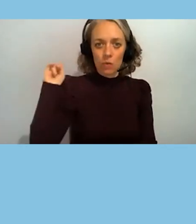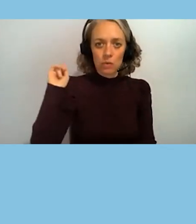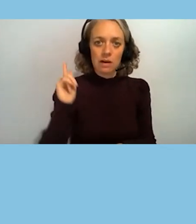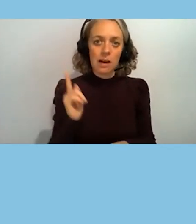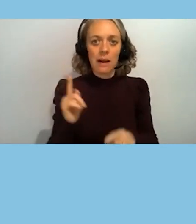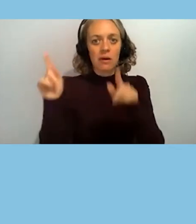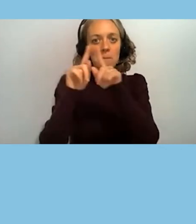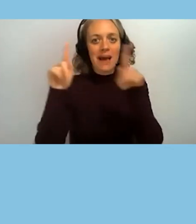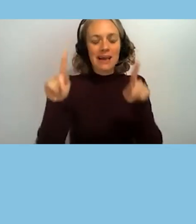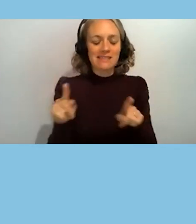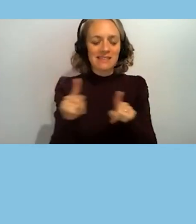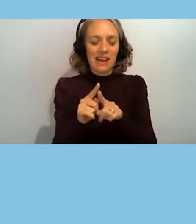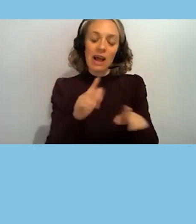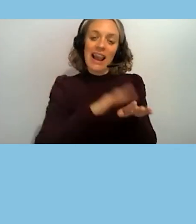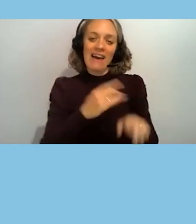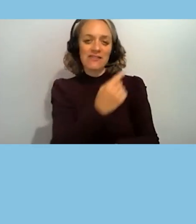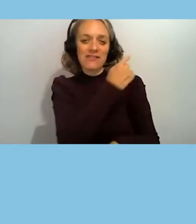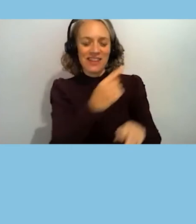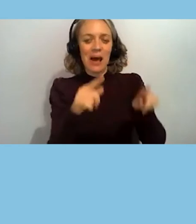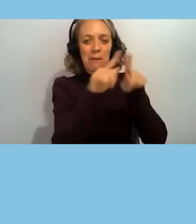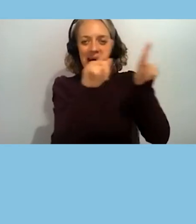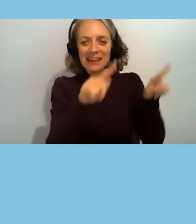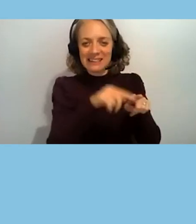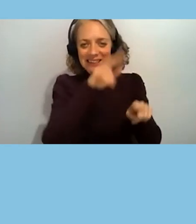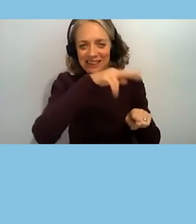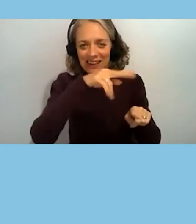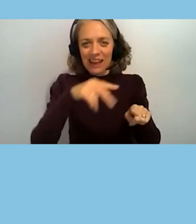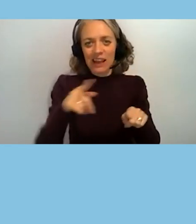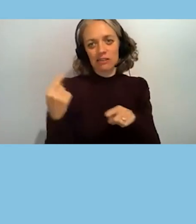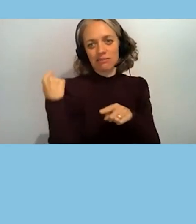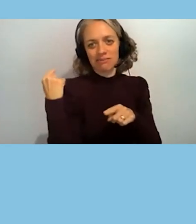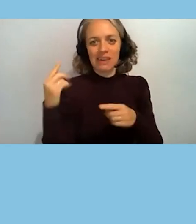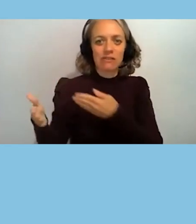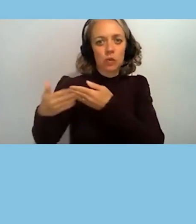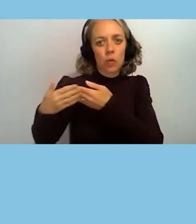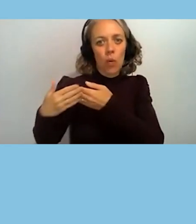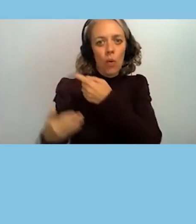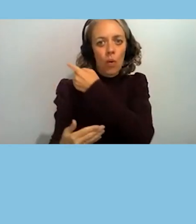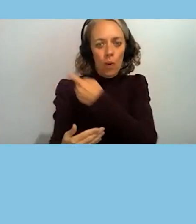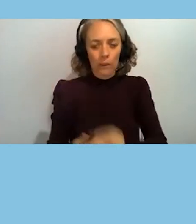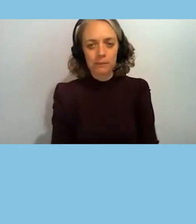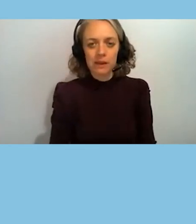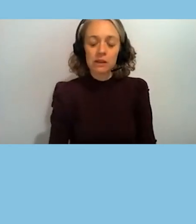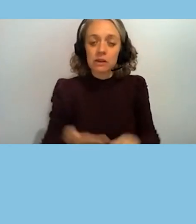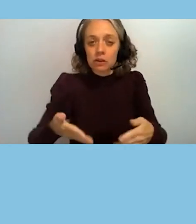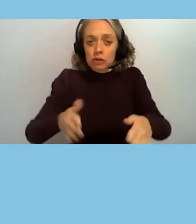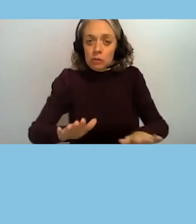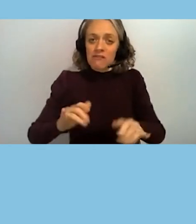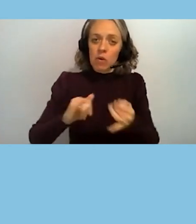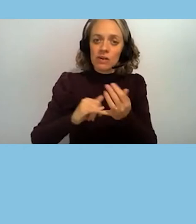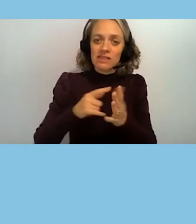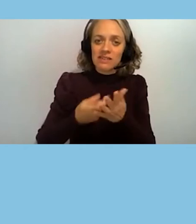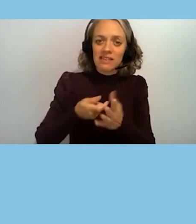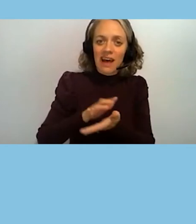right, to my left, and a door to my right. So just before Sarah introduces